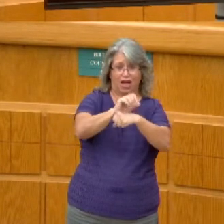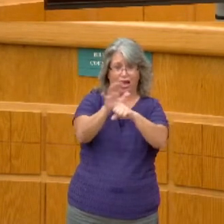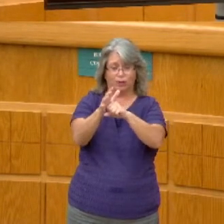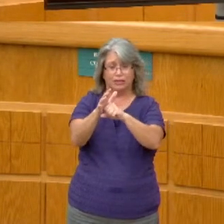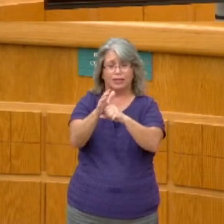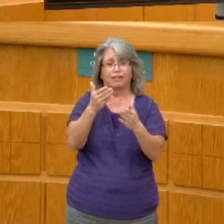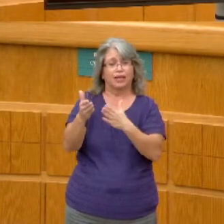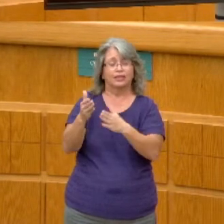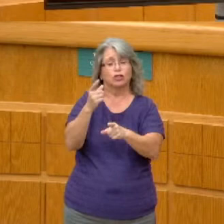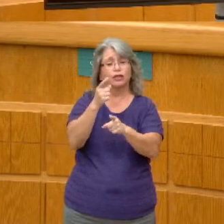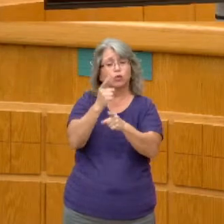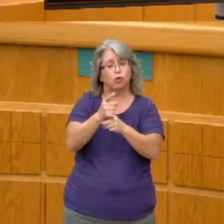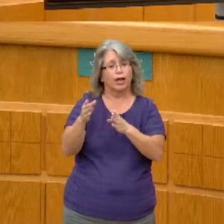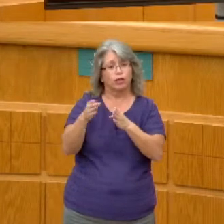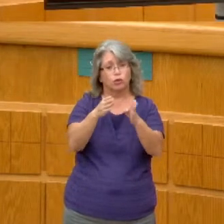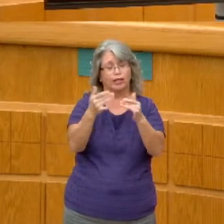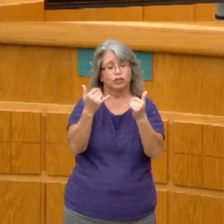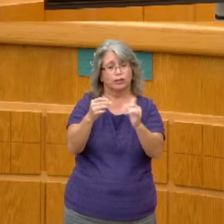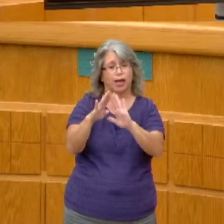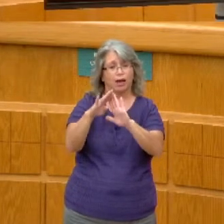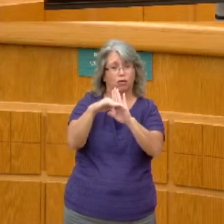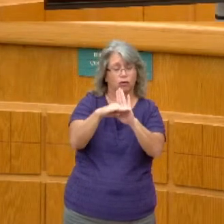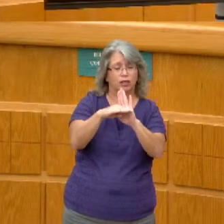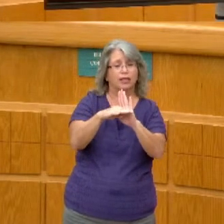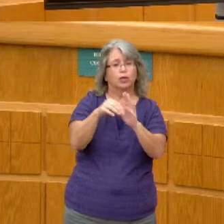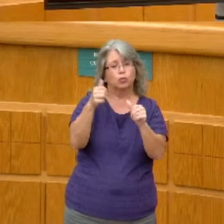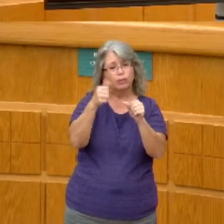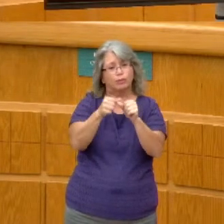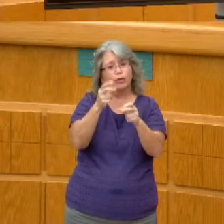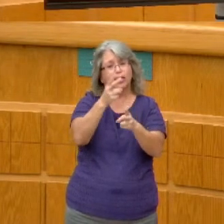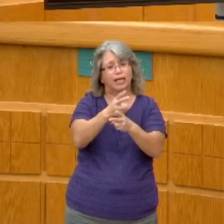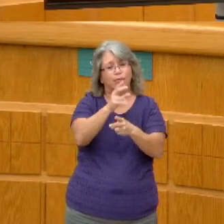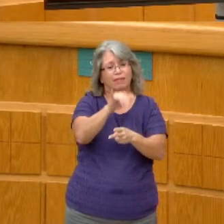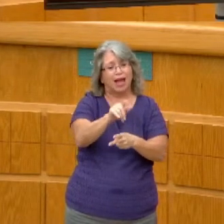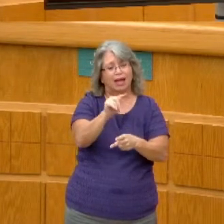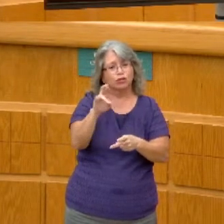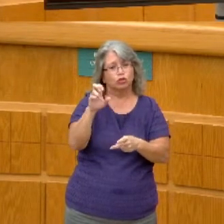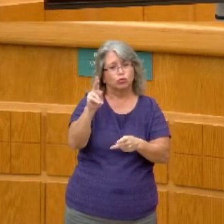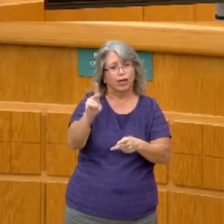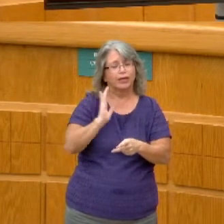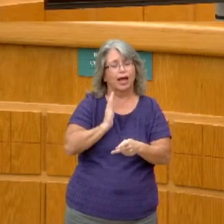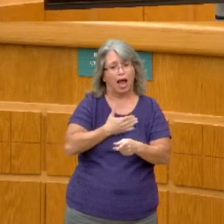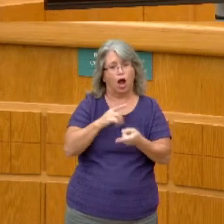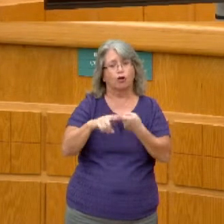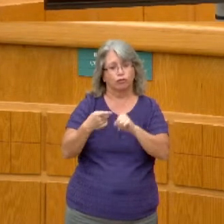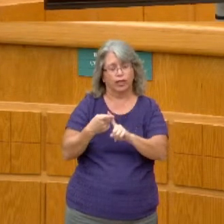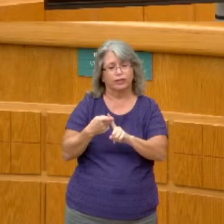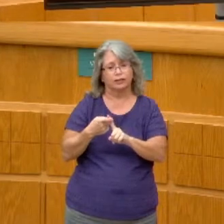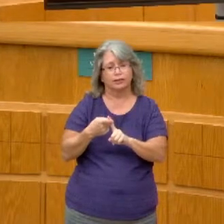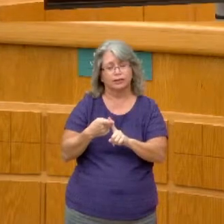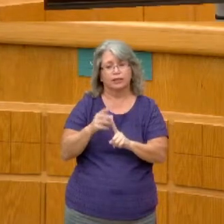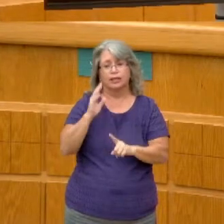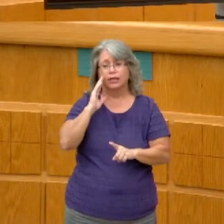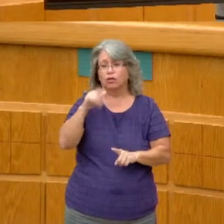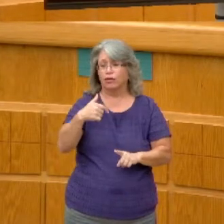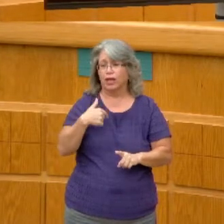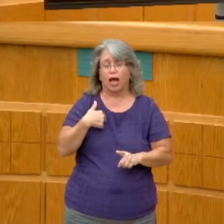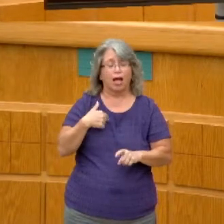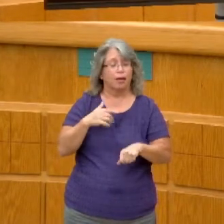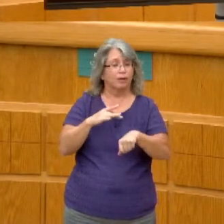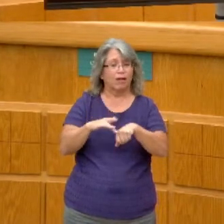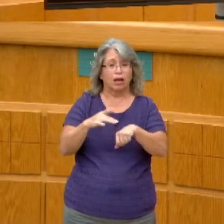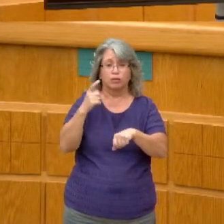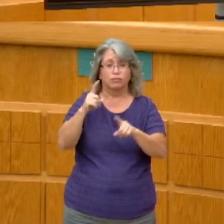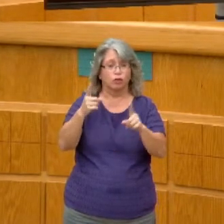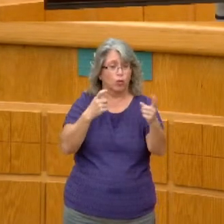let's keep that trend our friend. Please know that I am available for questions. Just reach out to me. I do have to